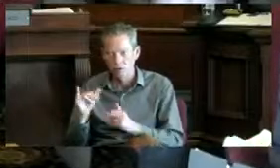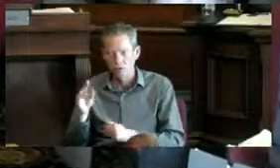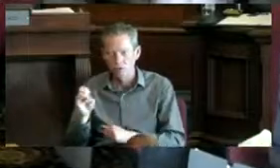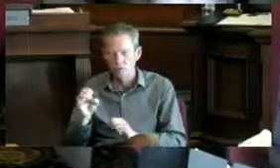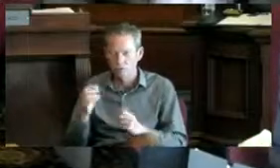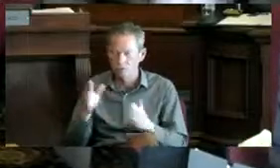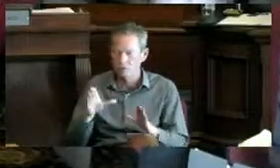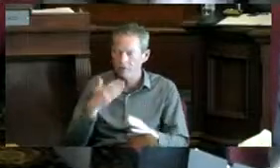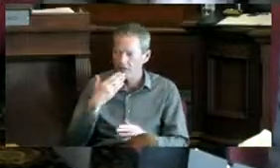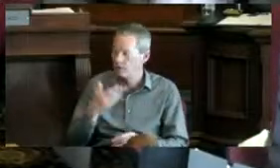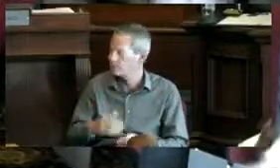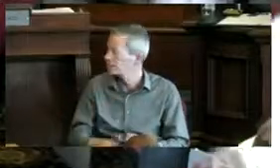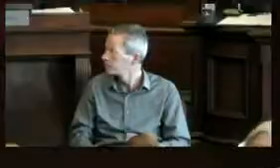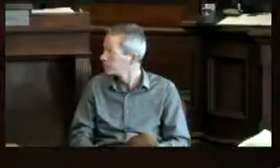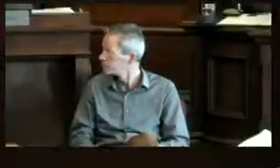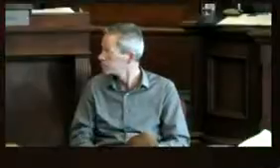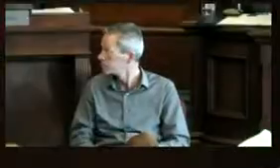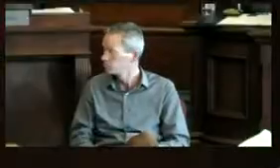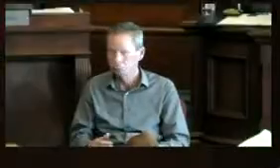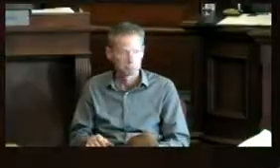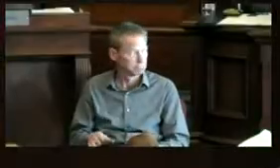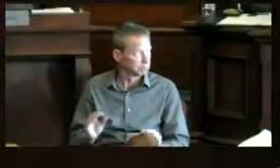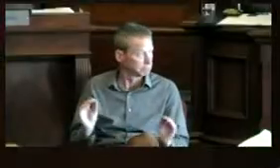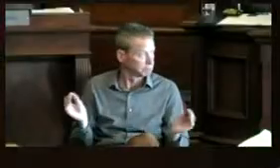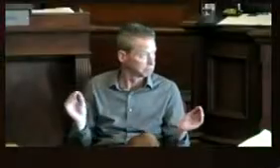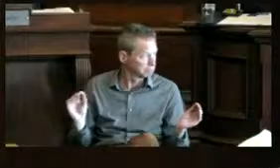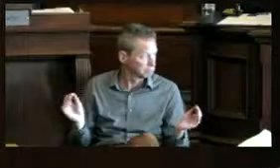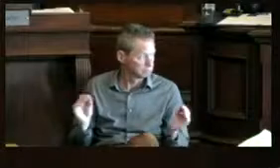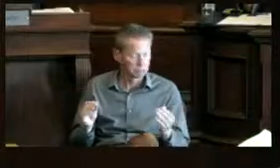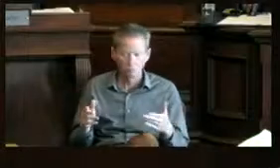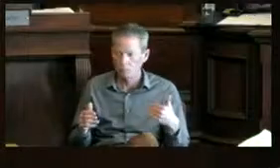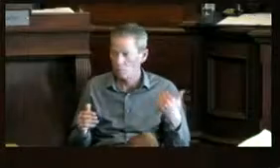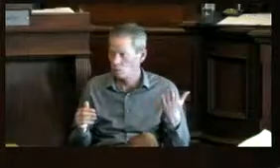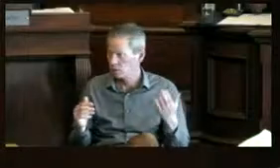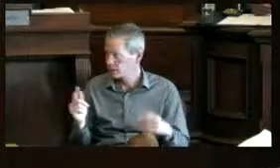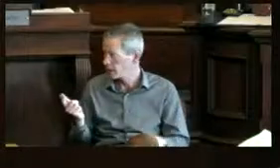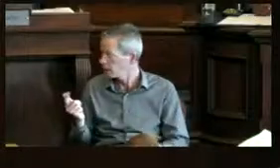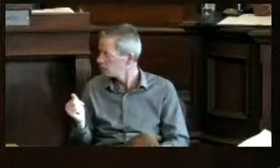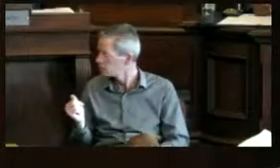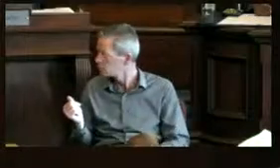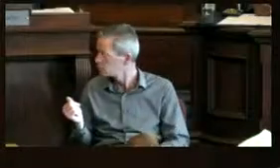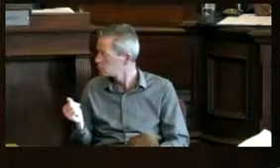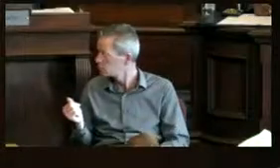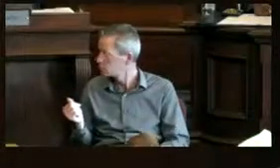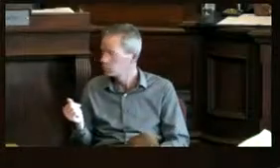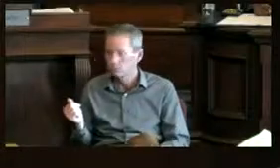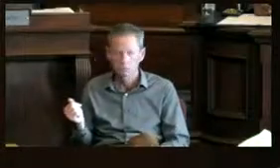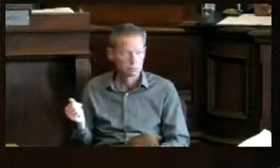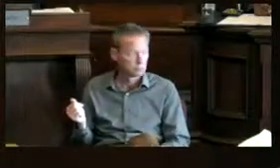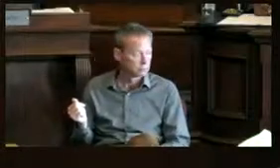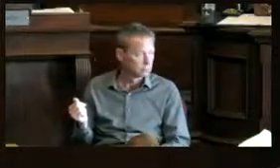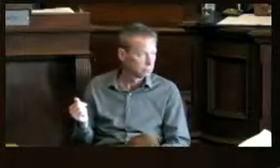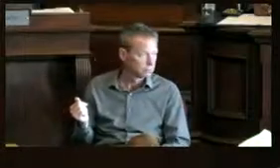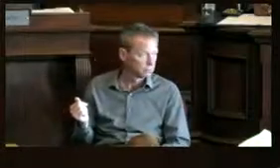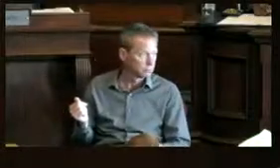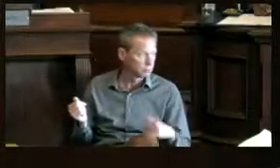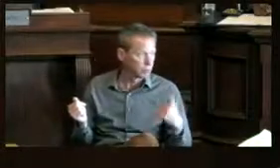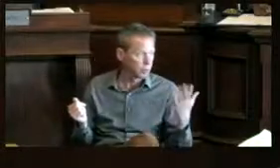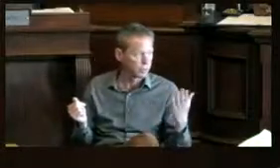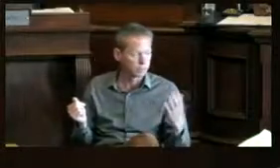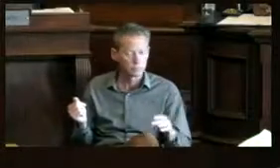you. You're welcome. All right. So seeing no other questions or concerns, I need a motion and a second on introductory number 92. Move